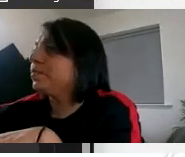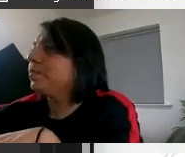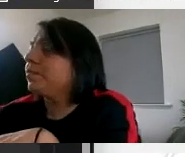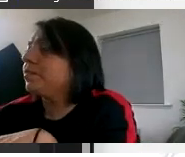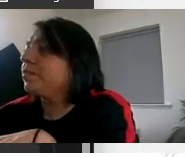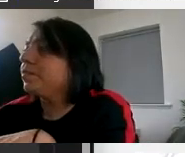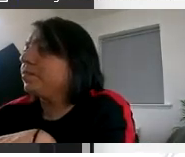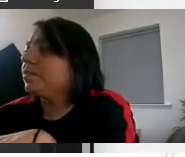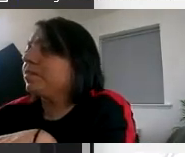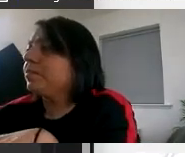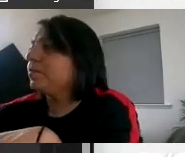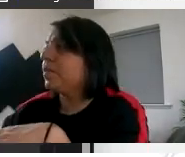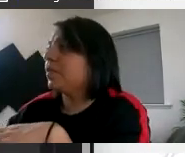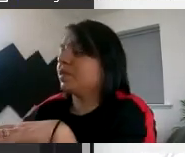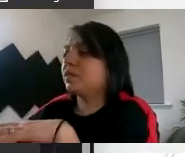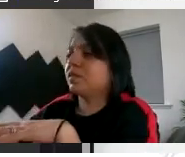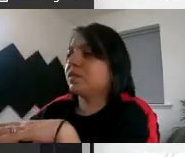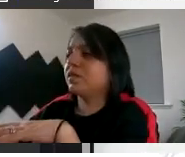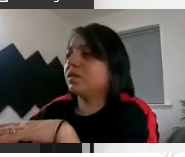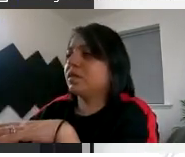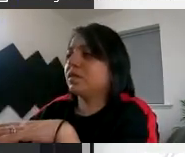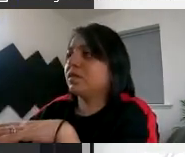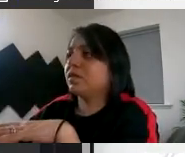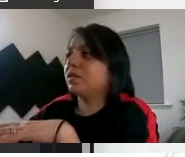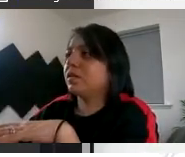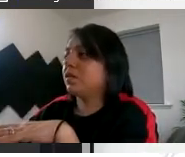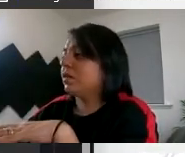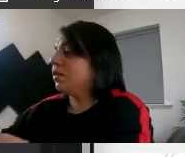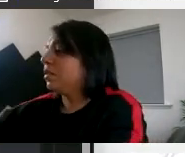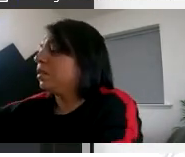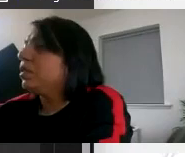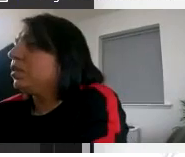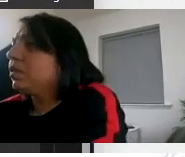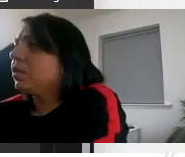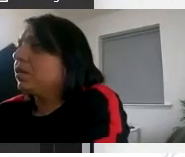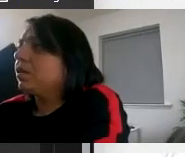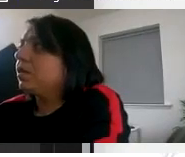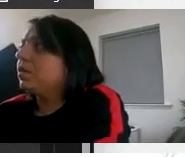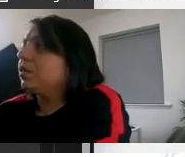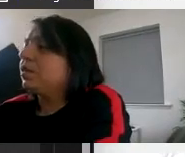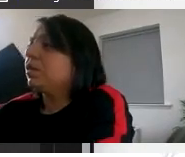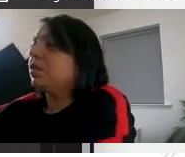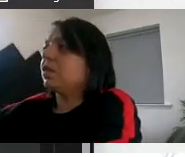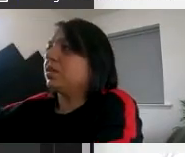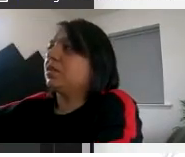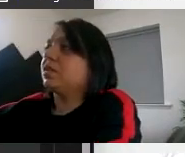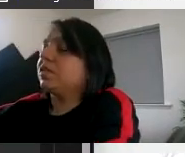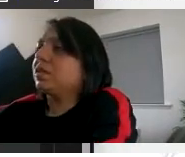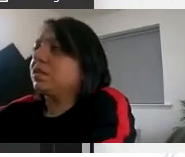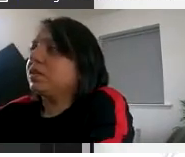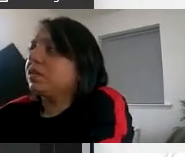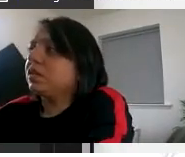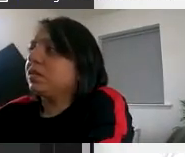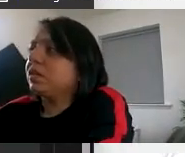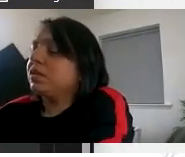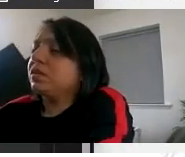Number 10. i.e. the easiest to understand according